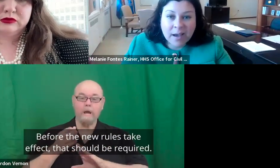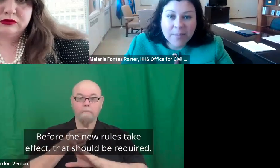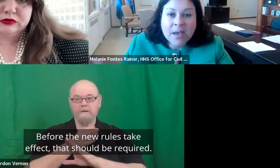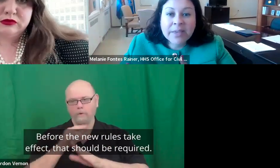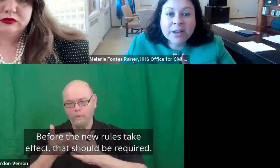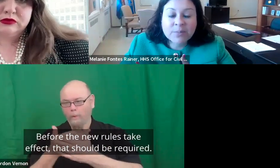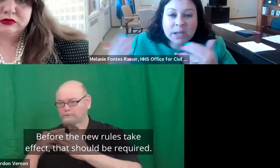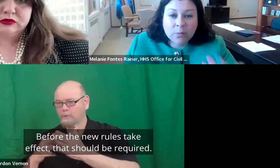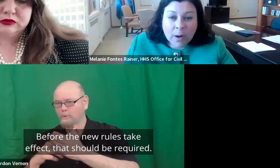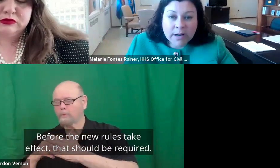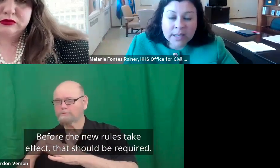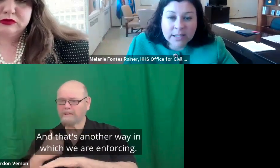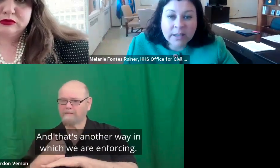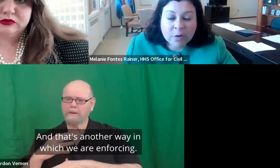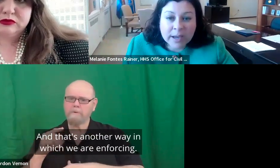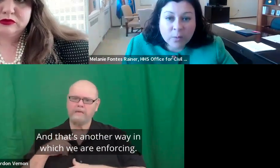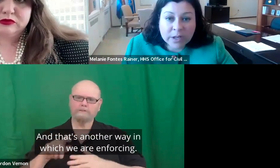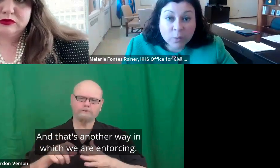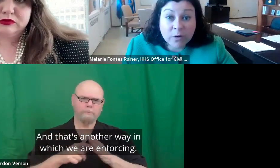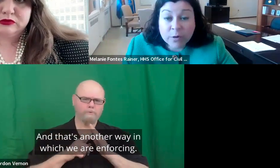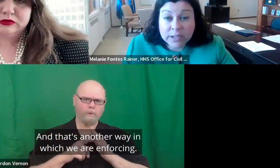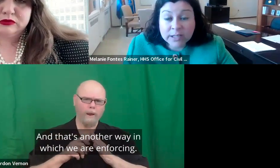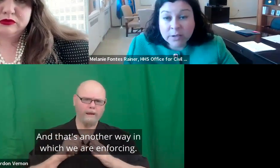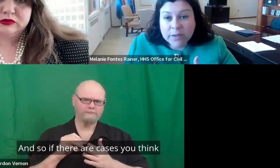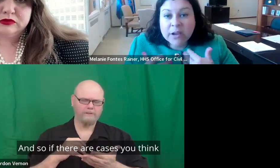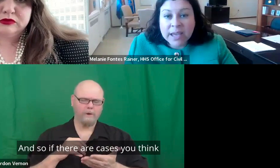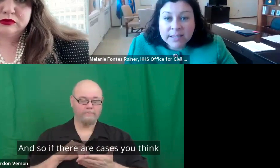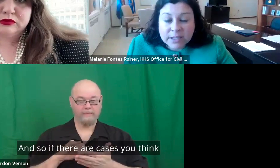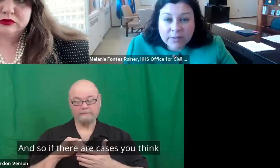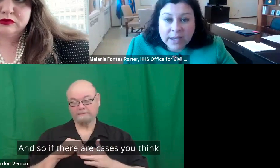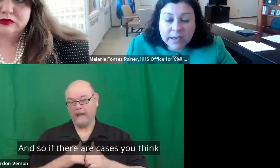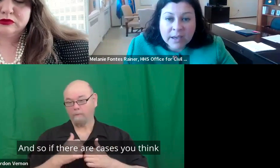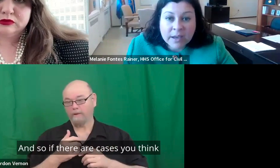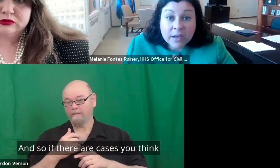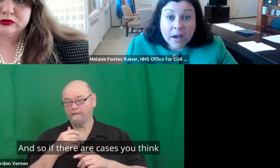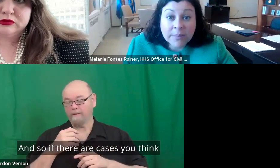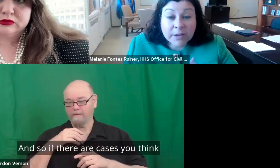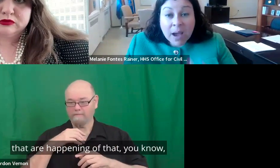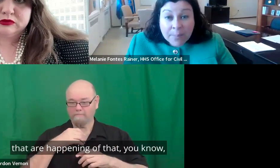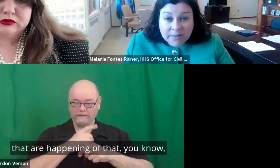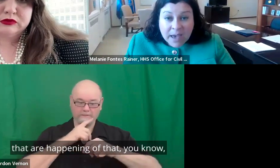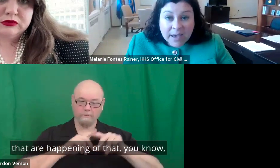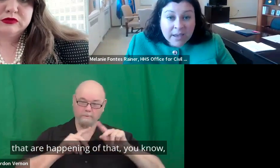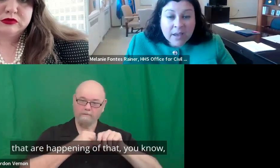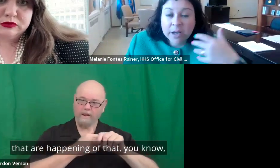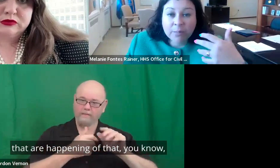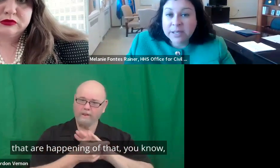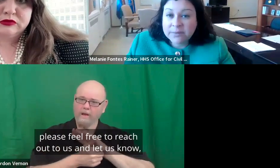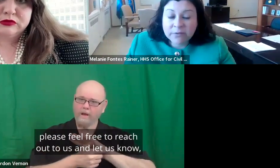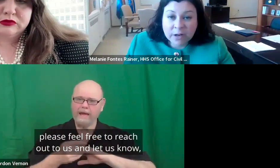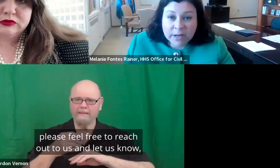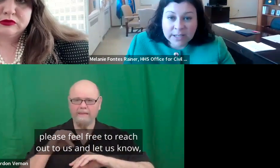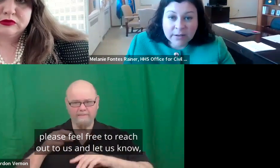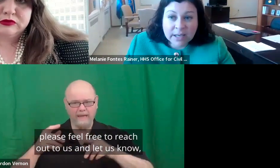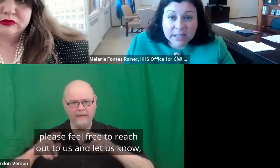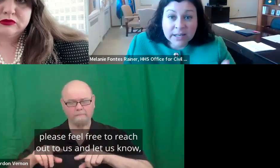effect, that should be required. And so that's another way in which we're enforcing. And so if there are cases you think that are happening of that, you know, please